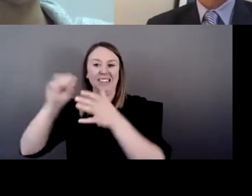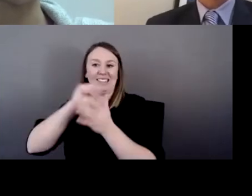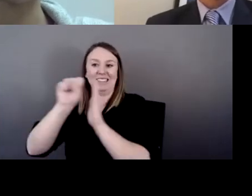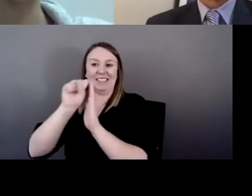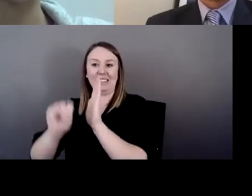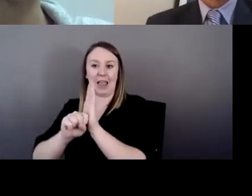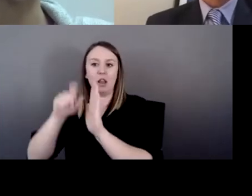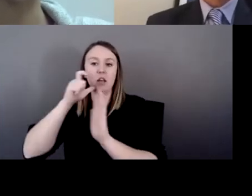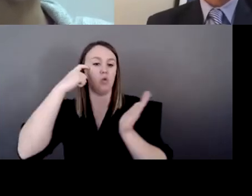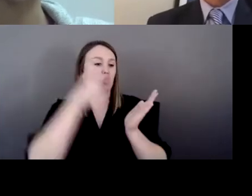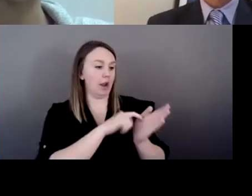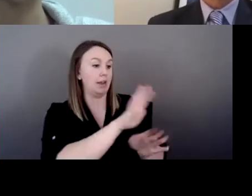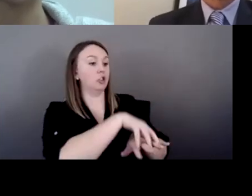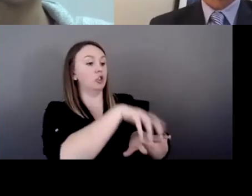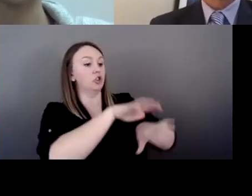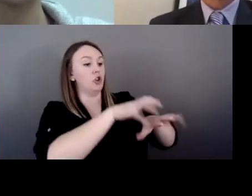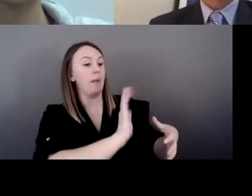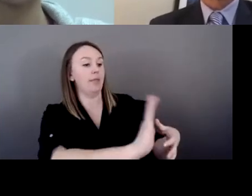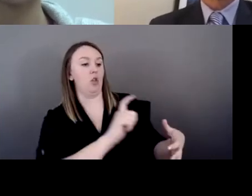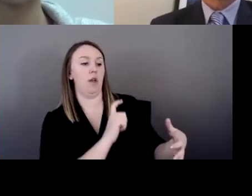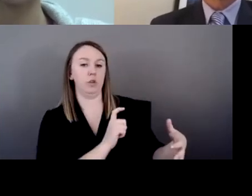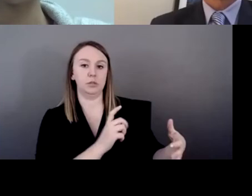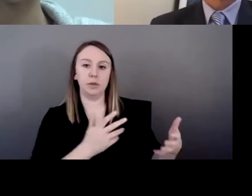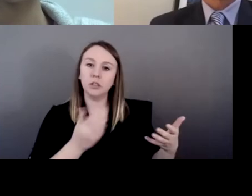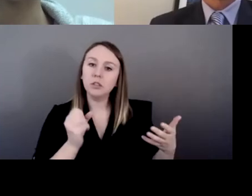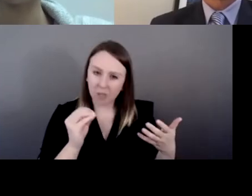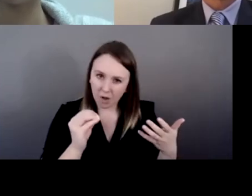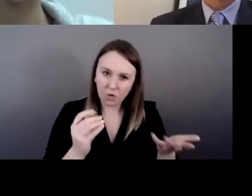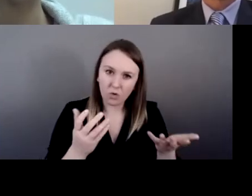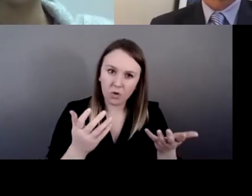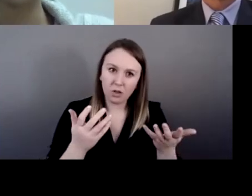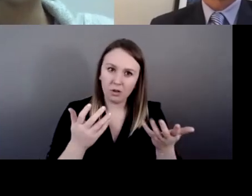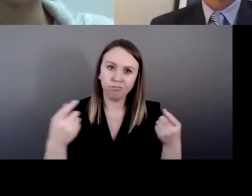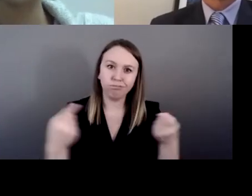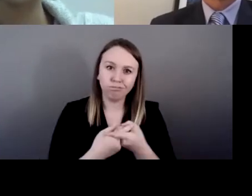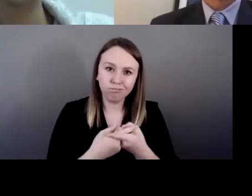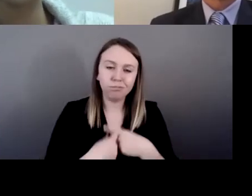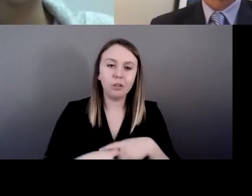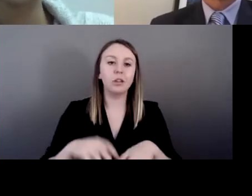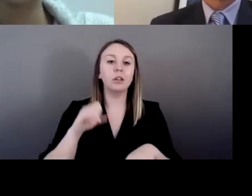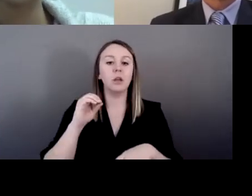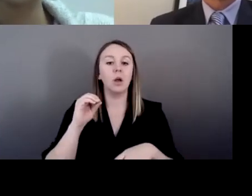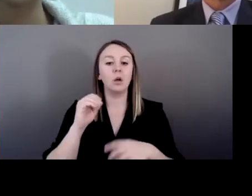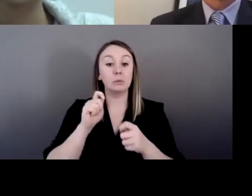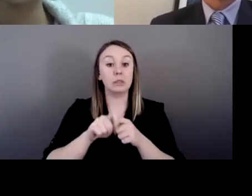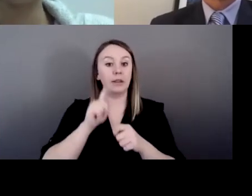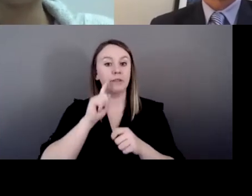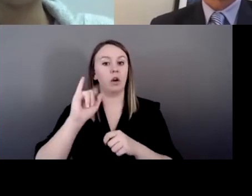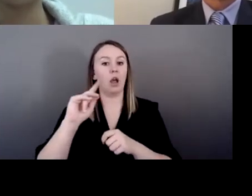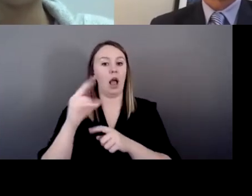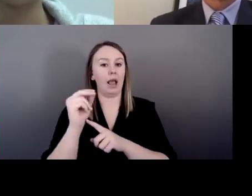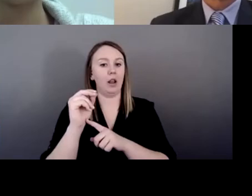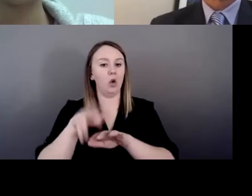tribes, and particularly our Idaho tribes. We know that collaboration has historically been